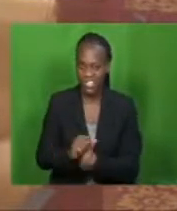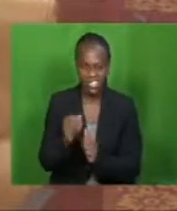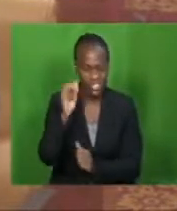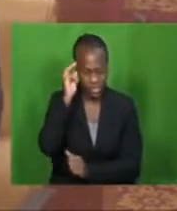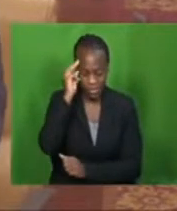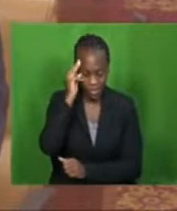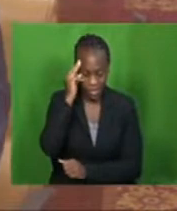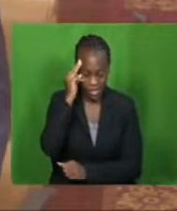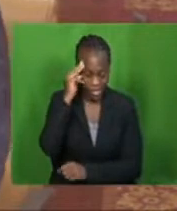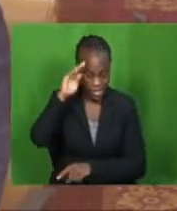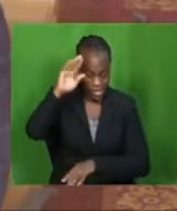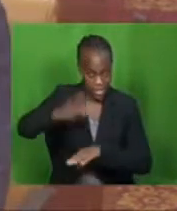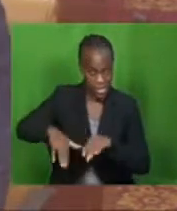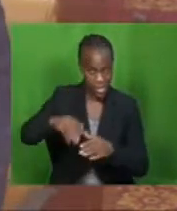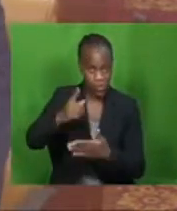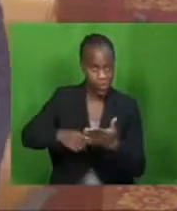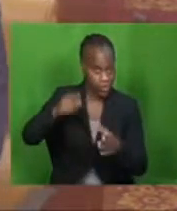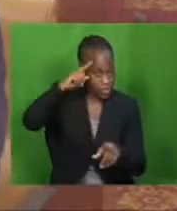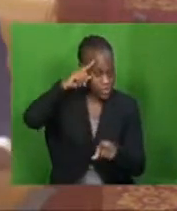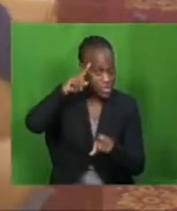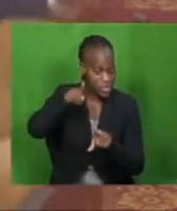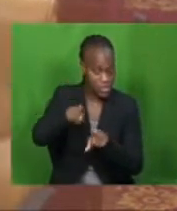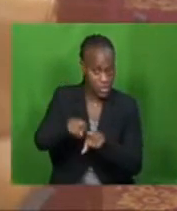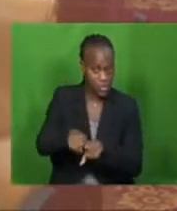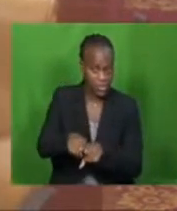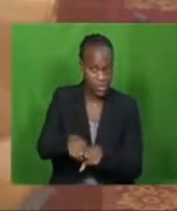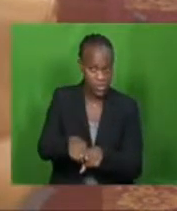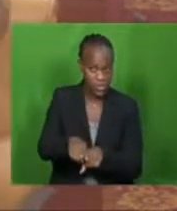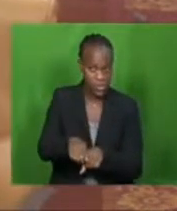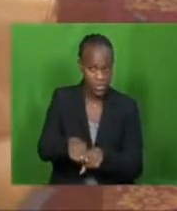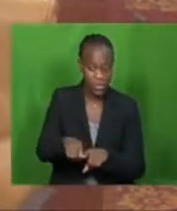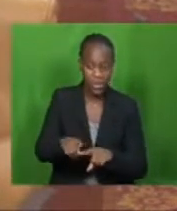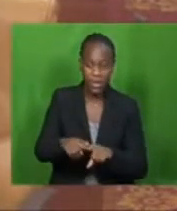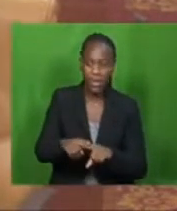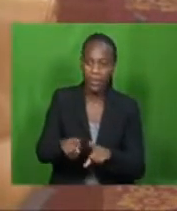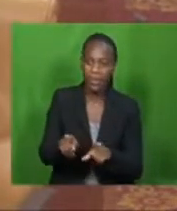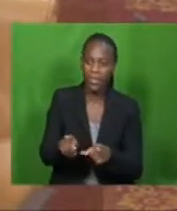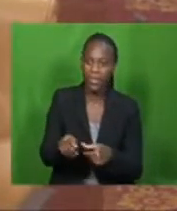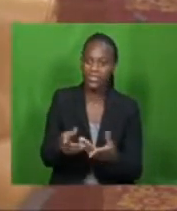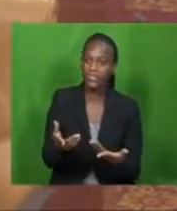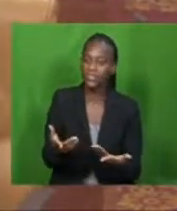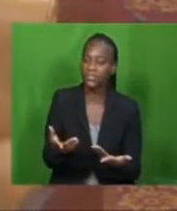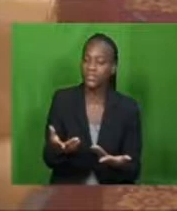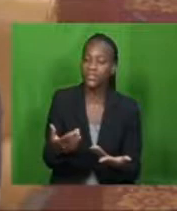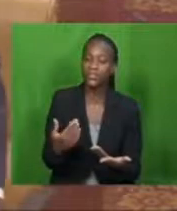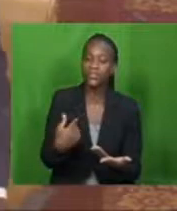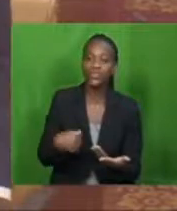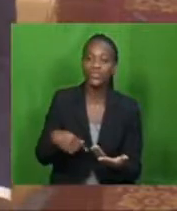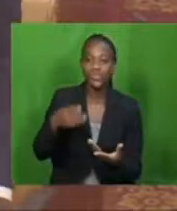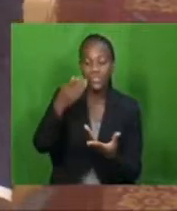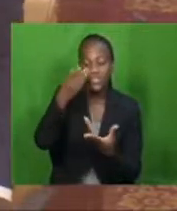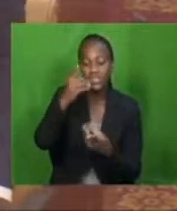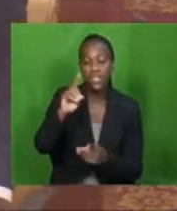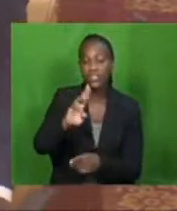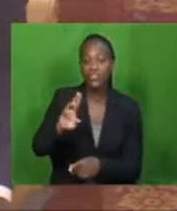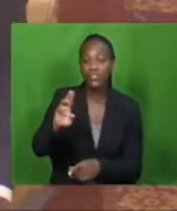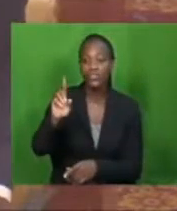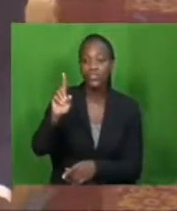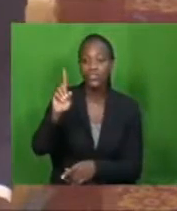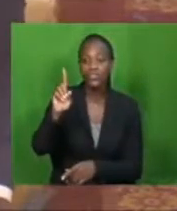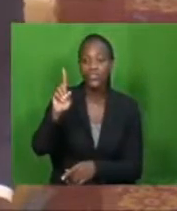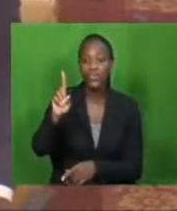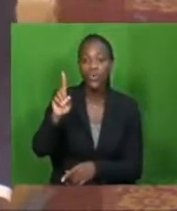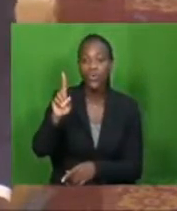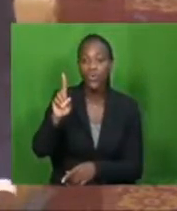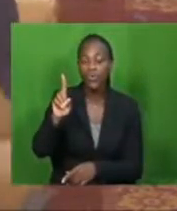what has been agreed upon. But it's unfortunate we spent the time. We agreed that we're going to take the statement during the prime